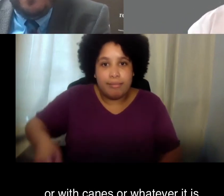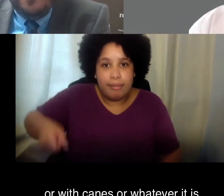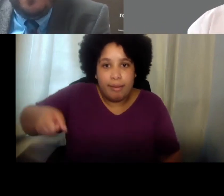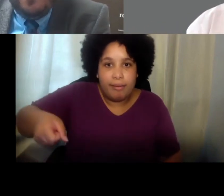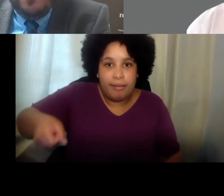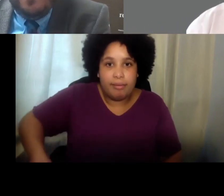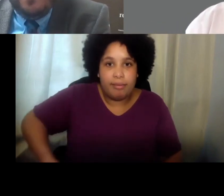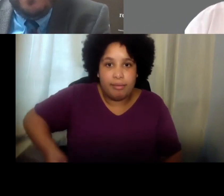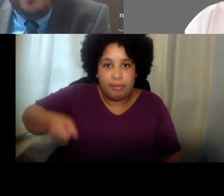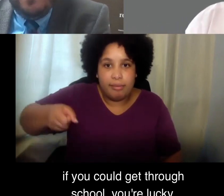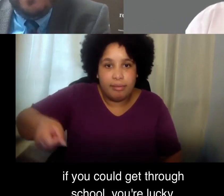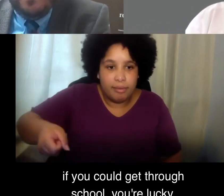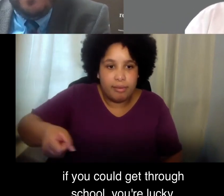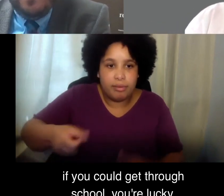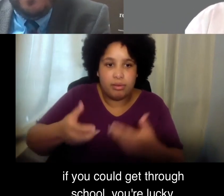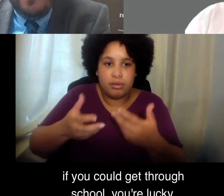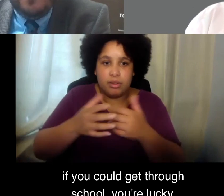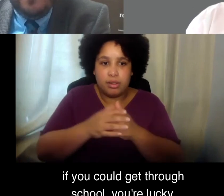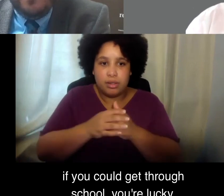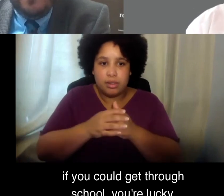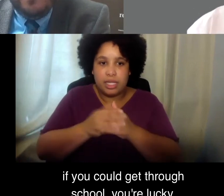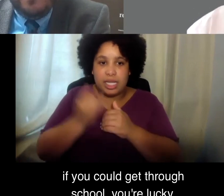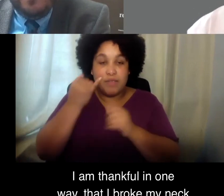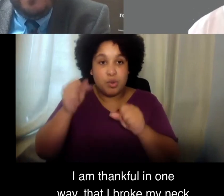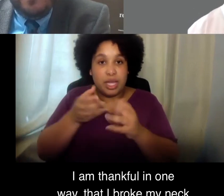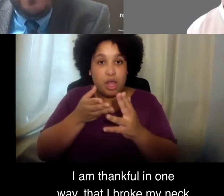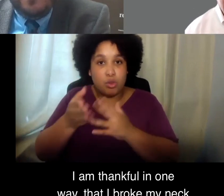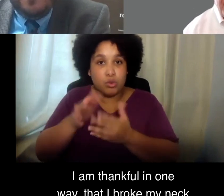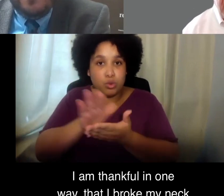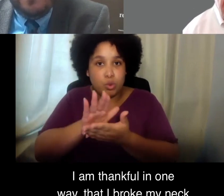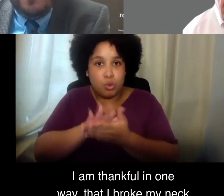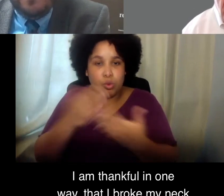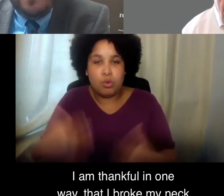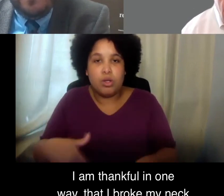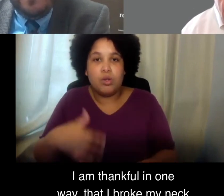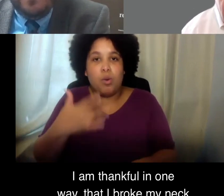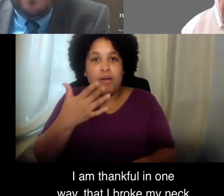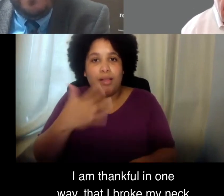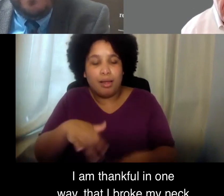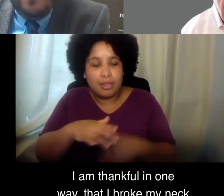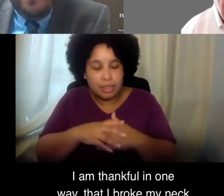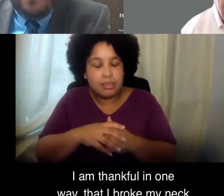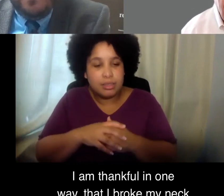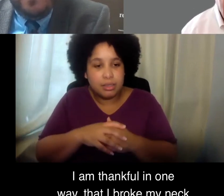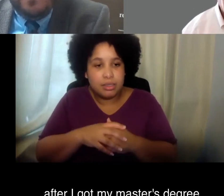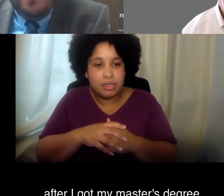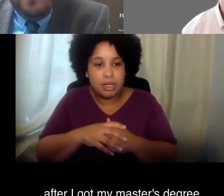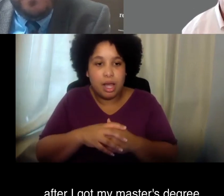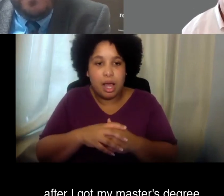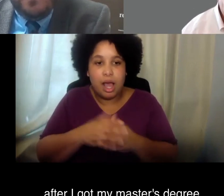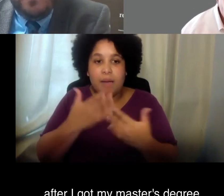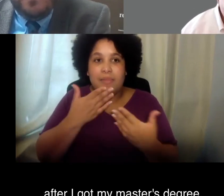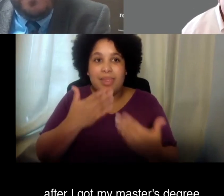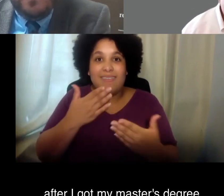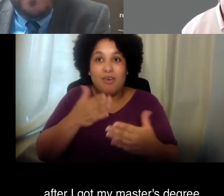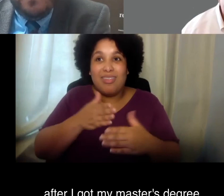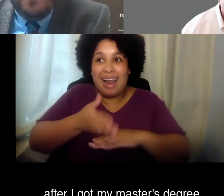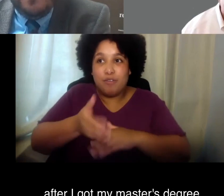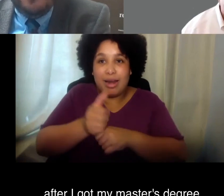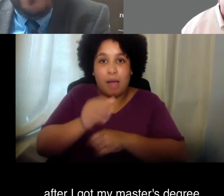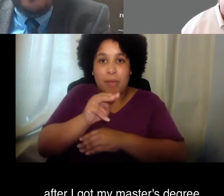it is. If you could get through school, you're lucky. I am thankful in one way that I broke my neck after I got my master's